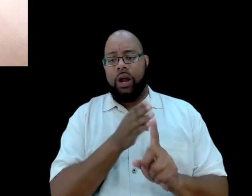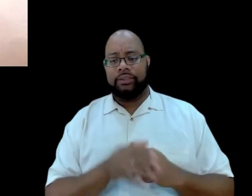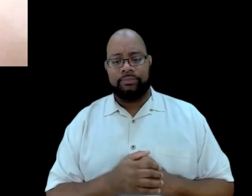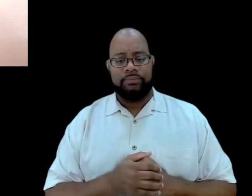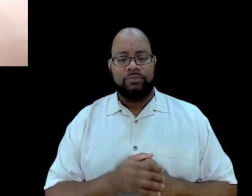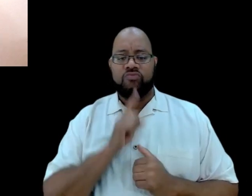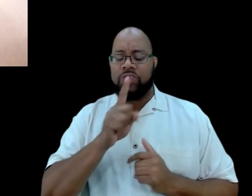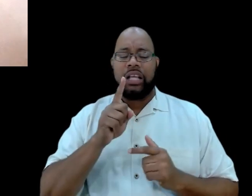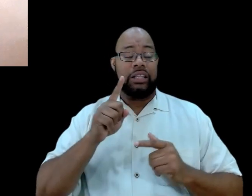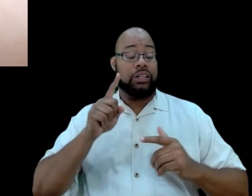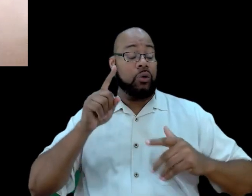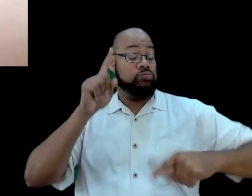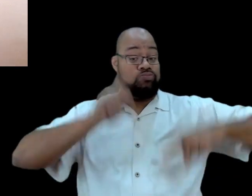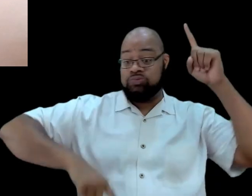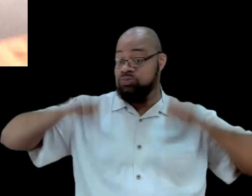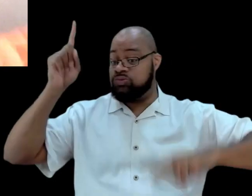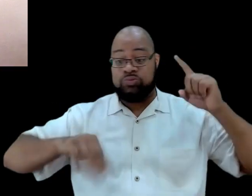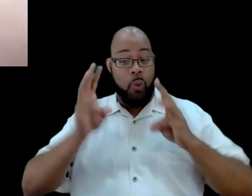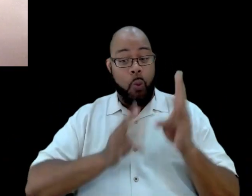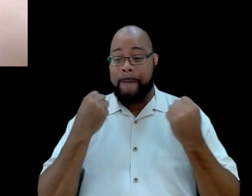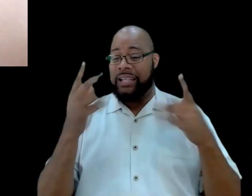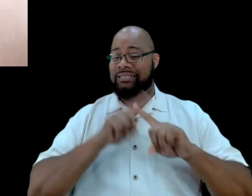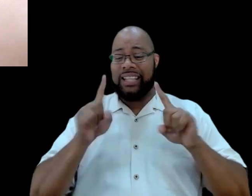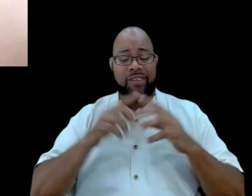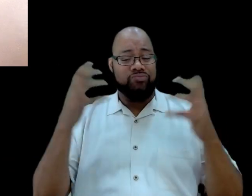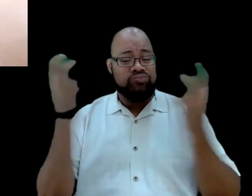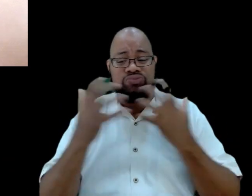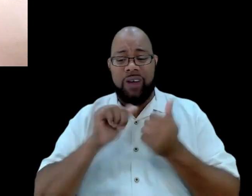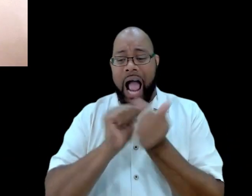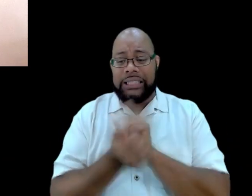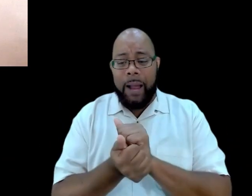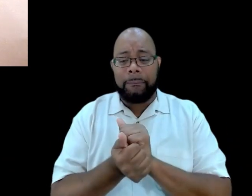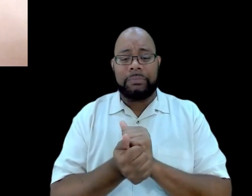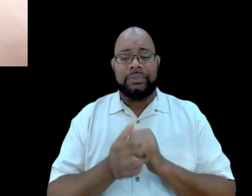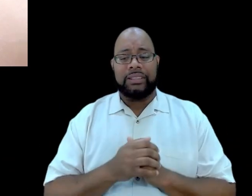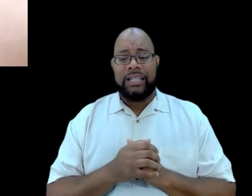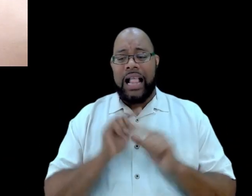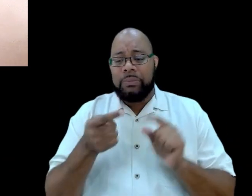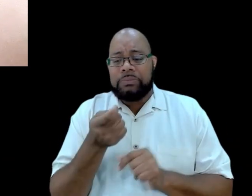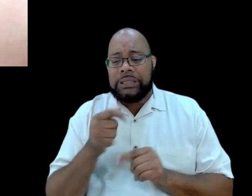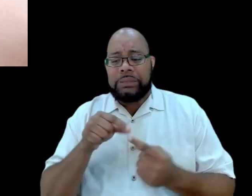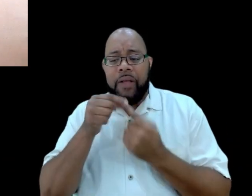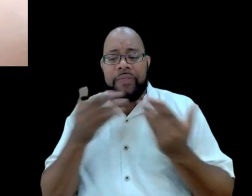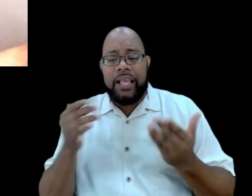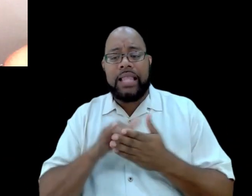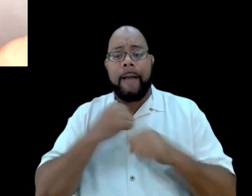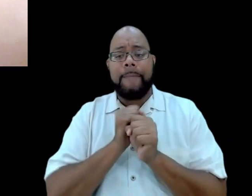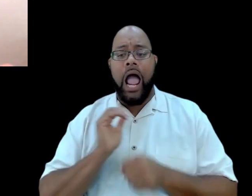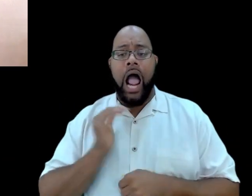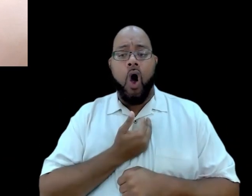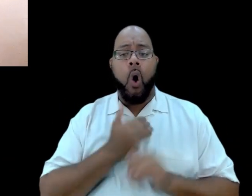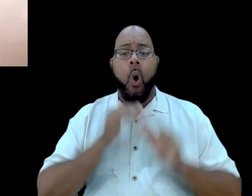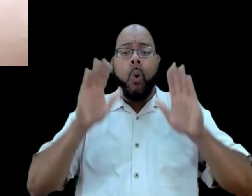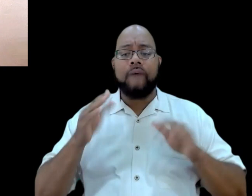directly. It is a wild world out there. There are so many incredible adaptations and little niches that